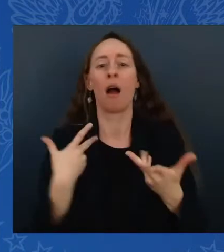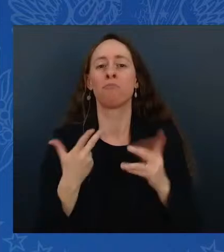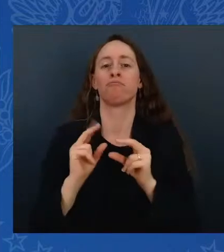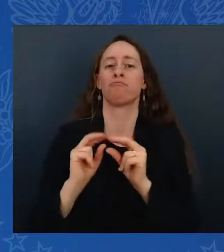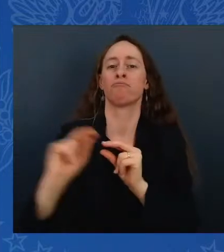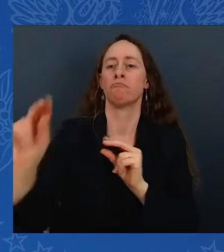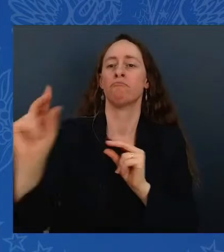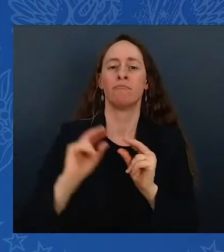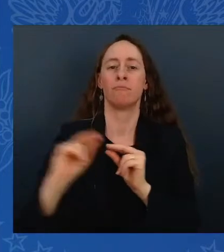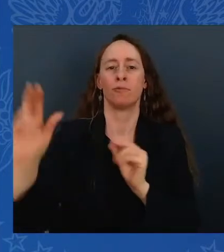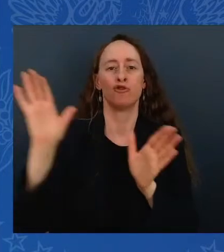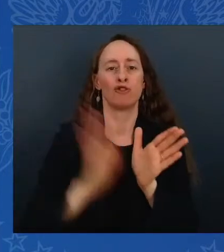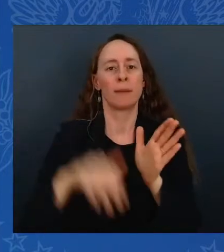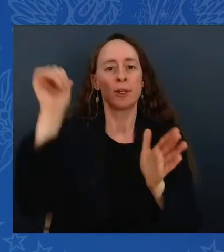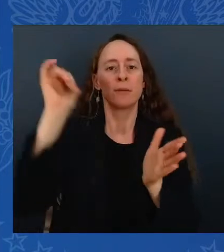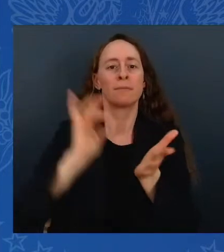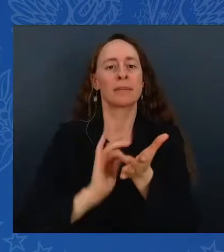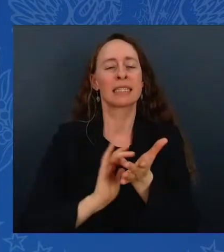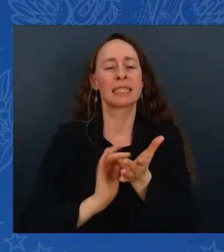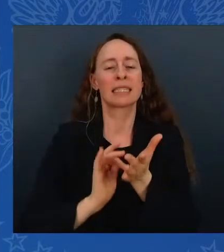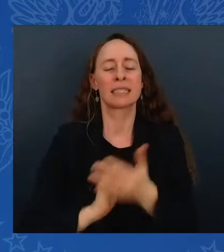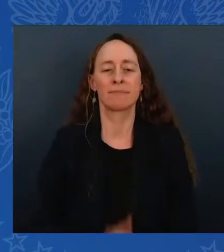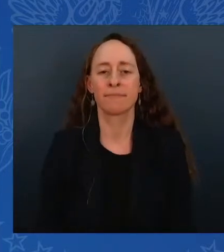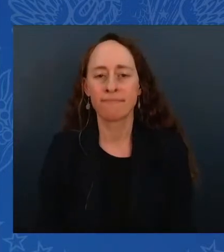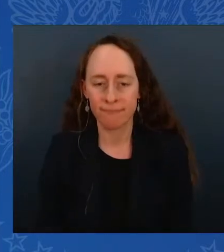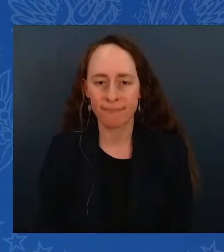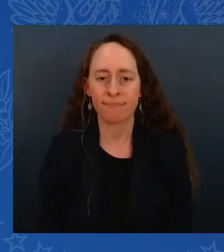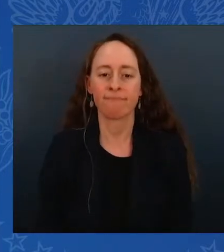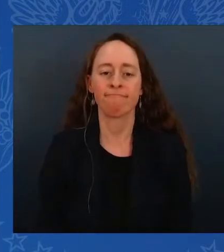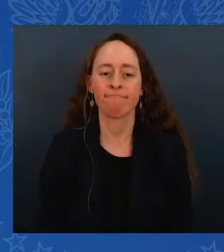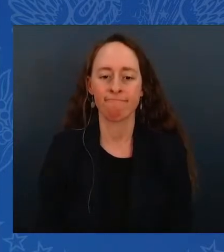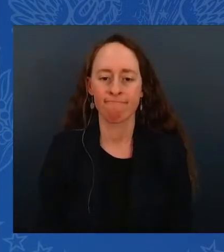And by the way, that weight loss medicine is just getting going, man, that debate.